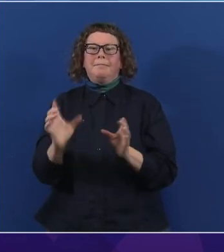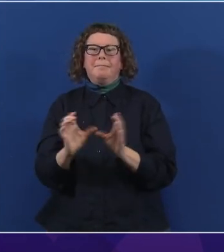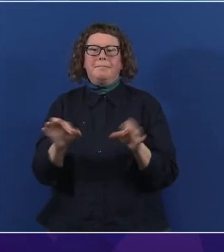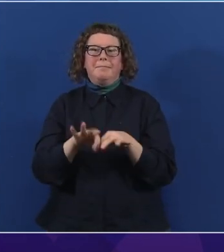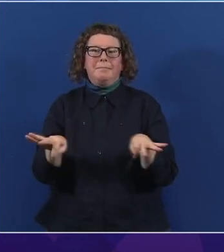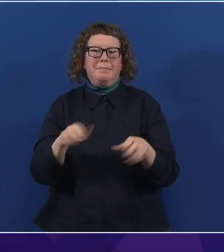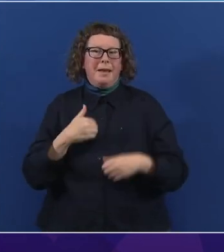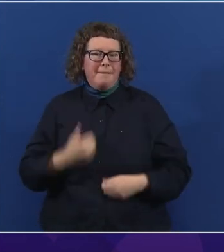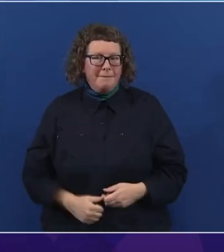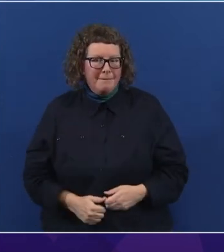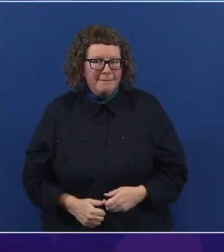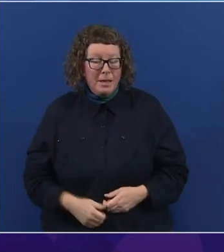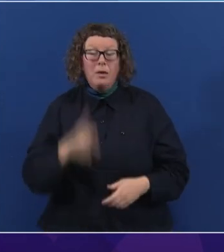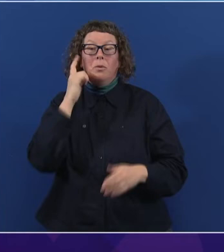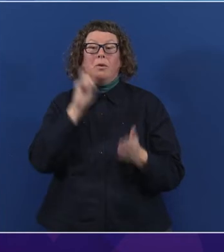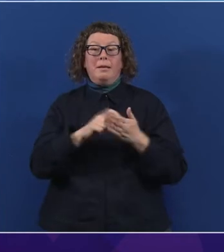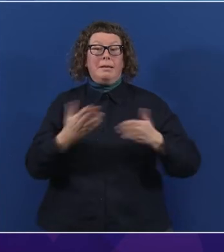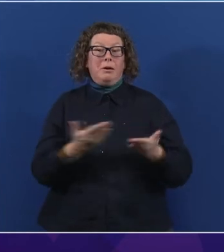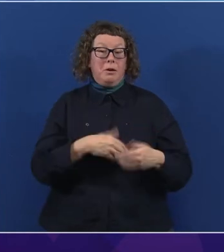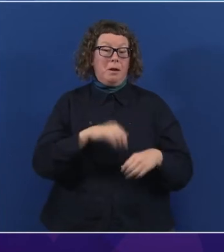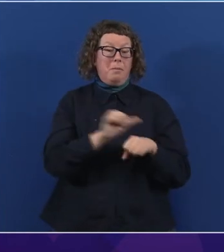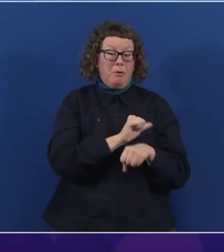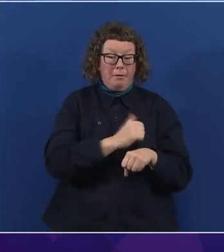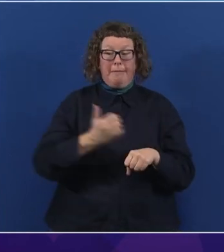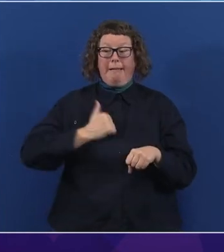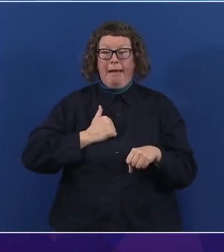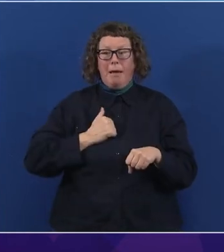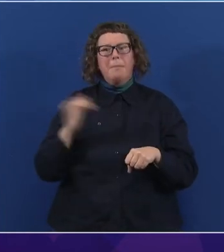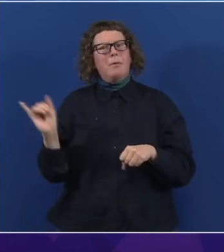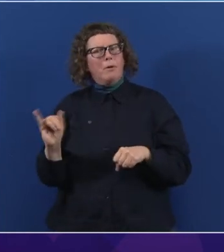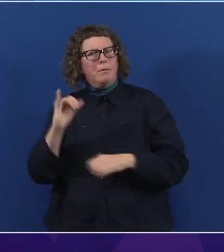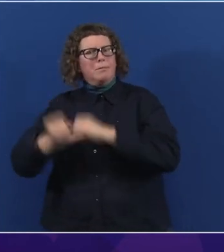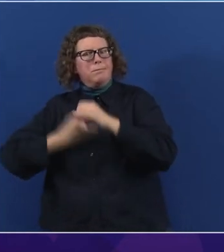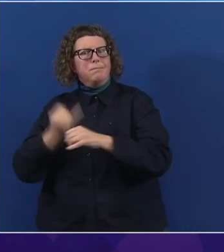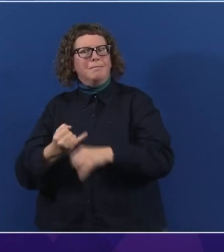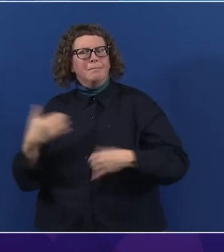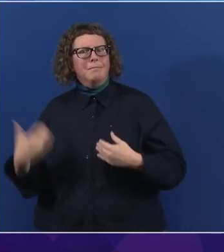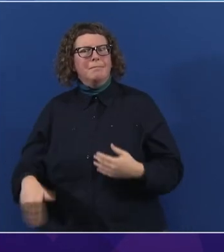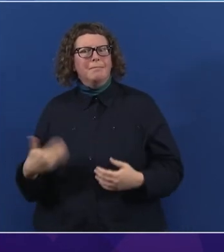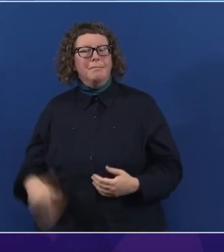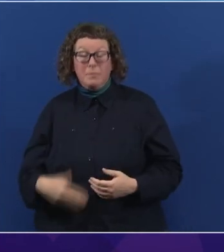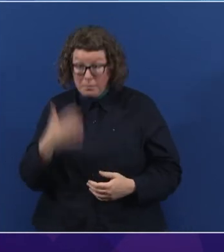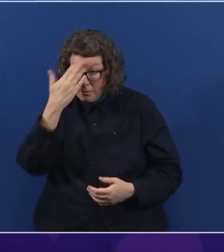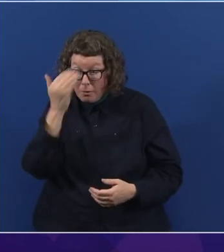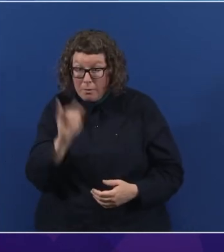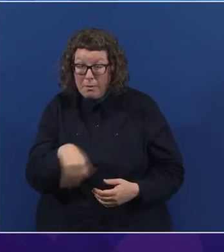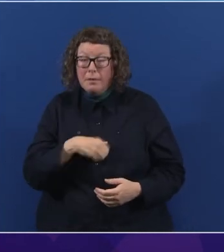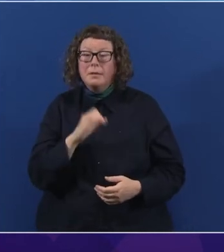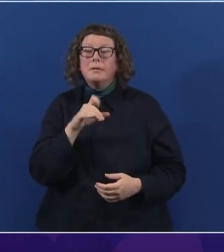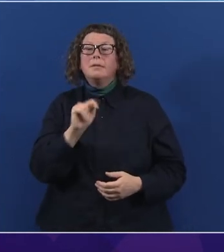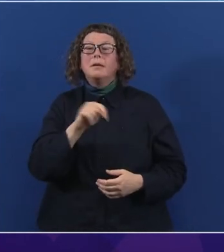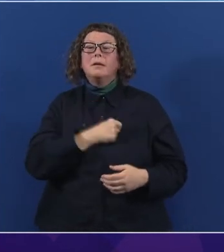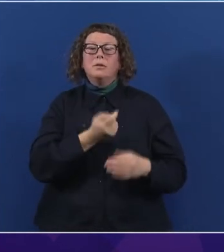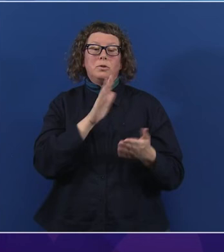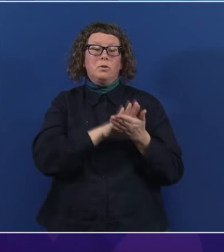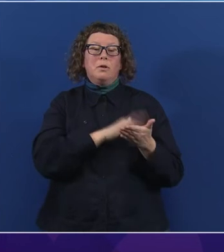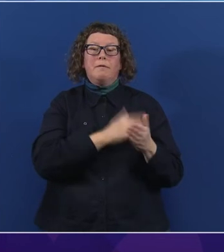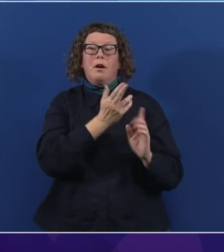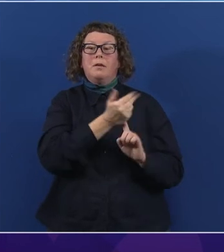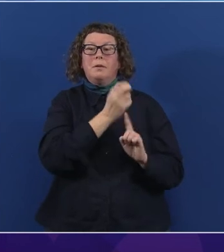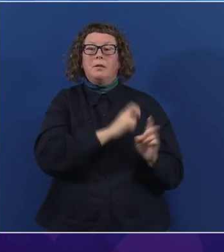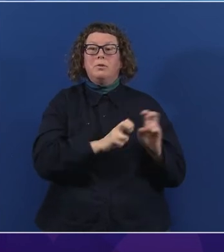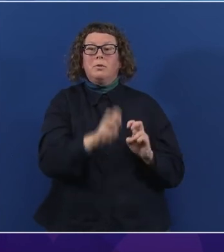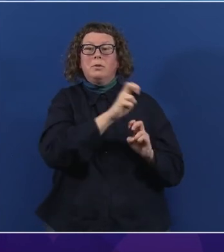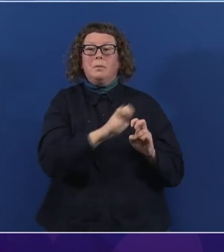not only recognized in Alberta and Canada, but even internationally. Did you know that SAIT's School of Hospitality